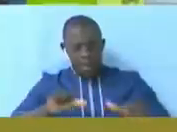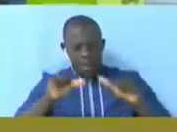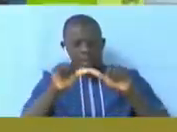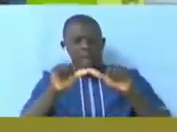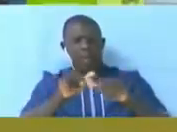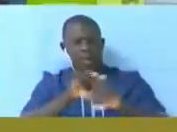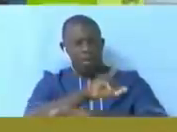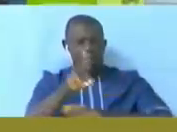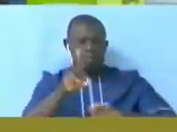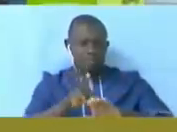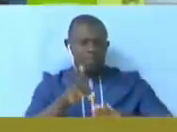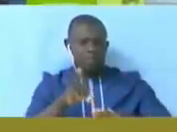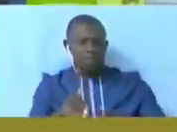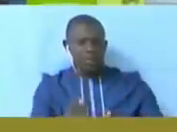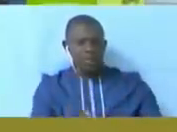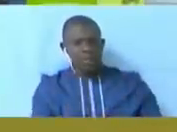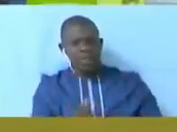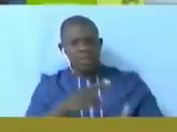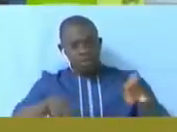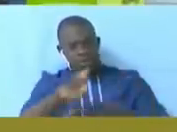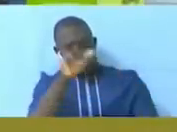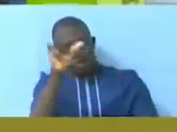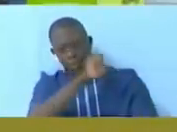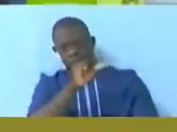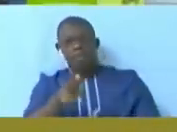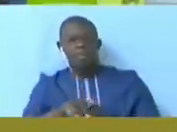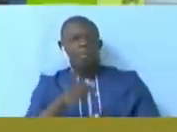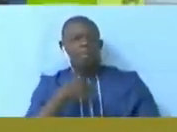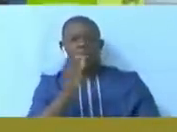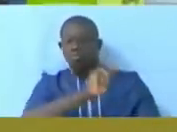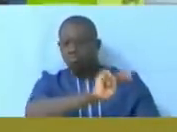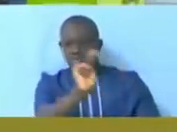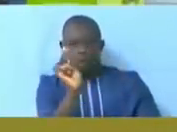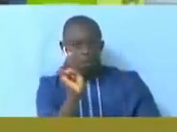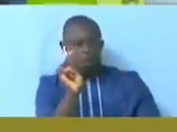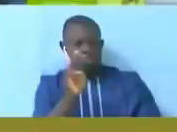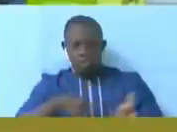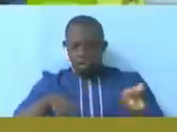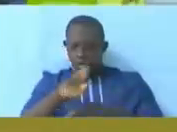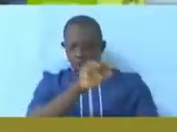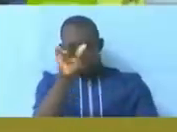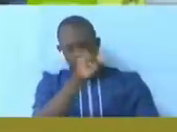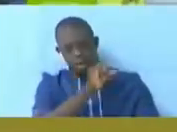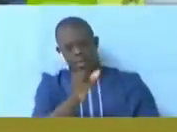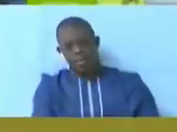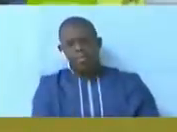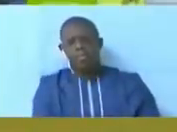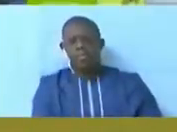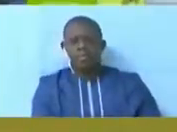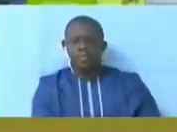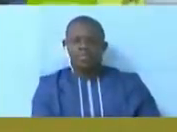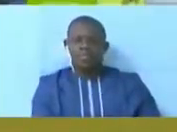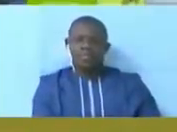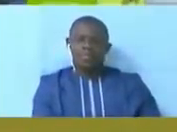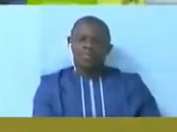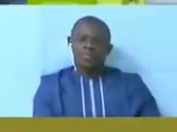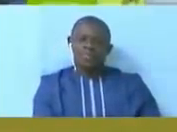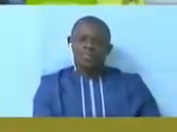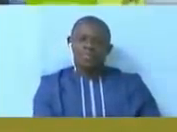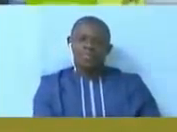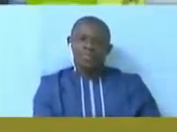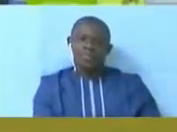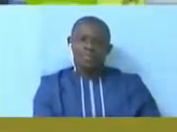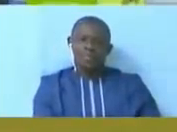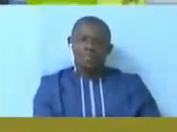ntenga dung wodinkira to kasilota purunkata. Ako wotunga muru koma hanfo nyanta lola damin jannim bedun